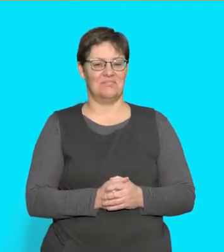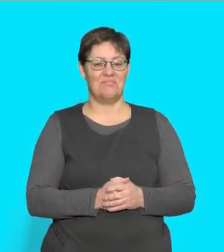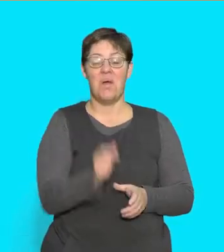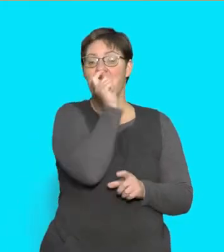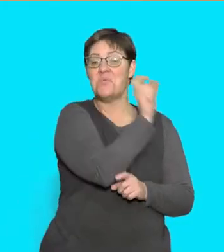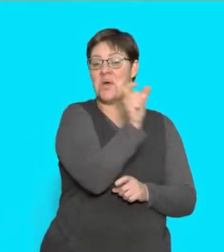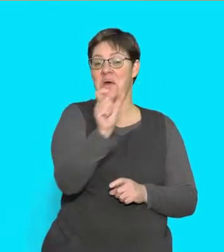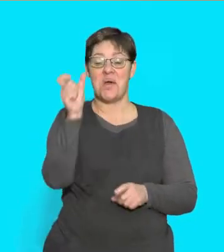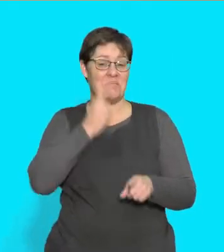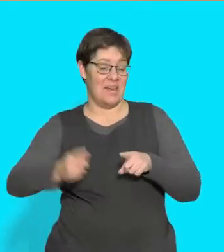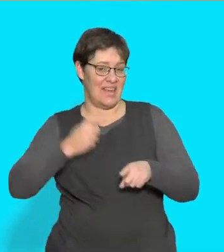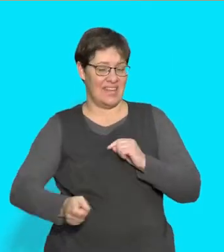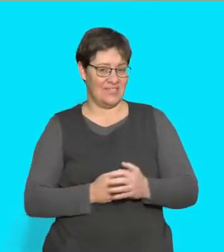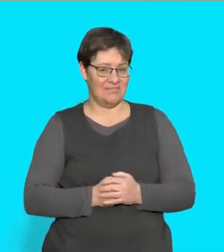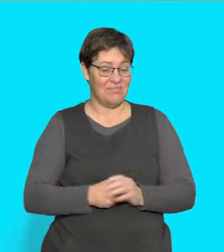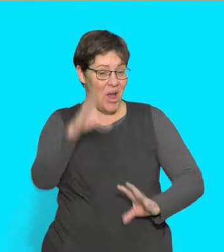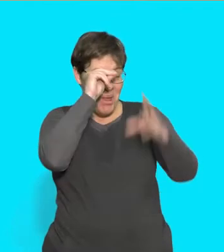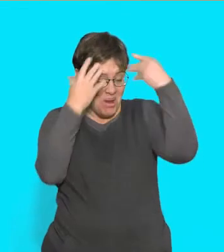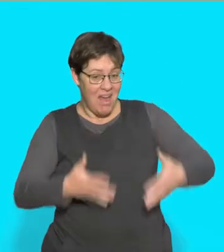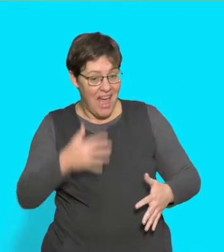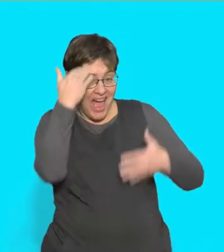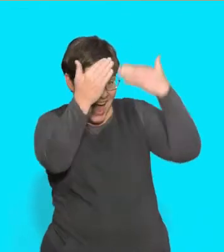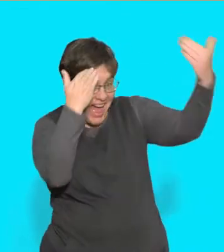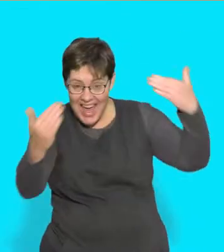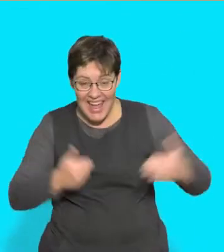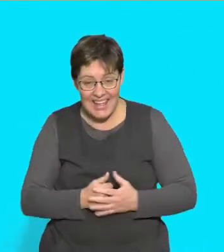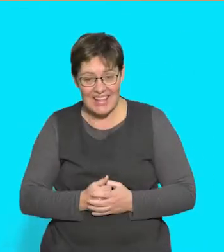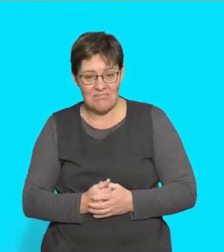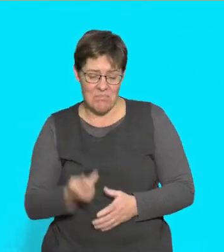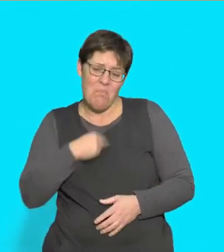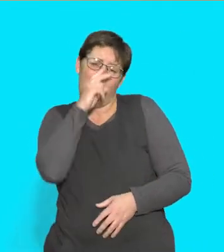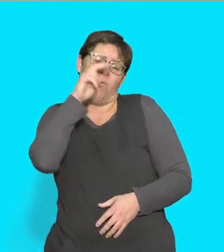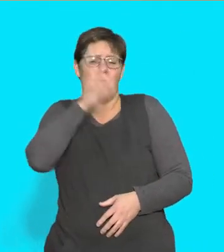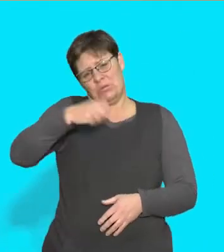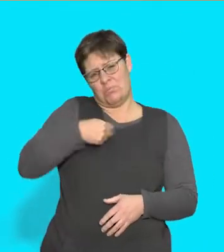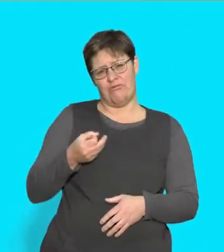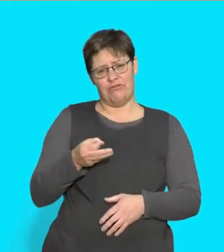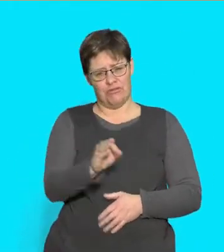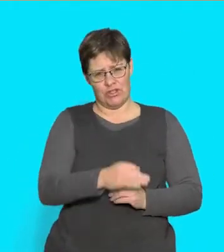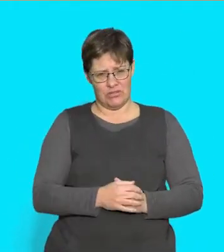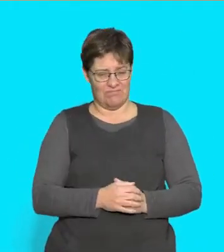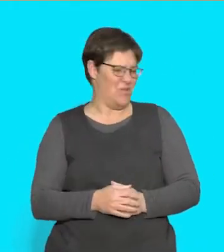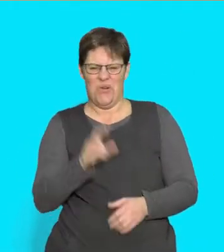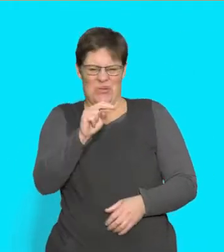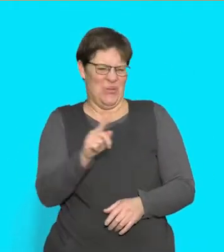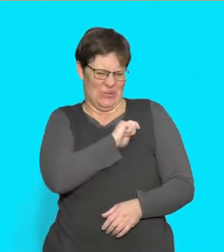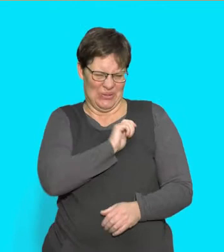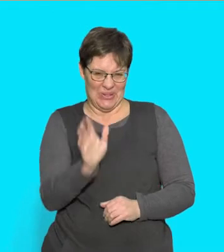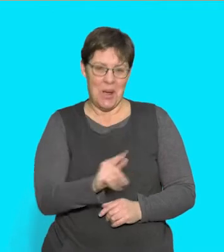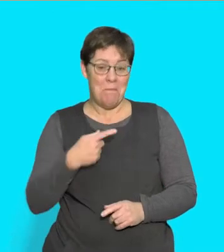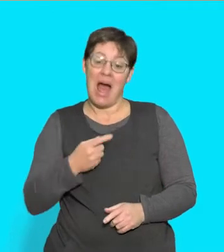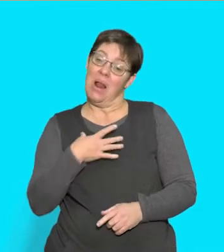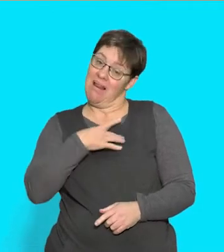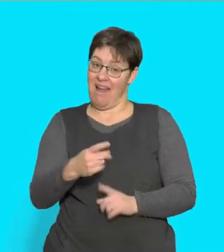Wordplay. Hello, learners. I wish I was a fish. No, I don't, but I do like going